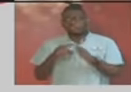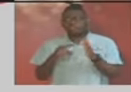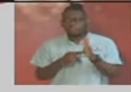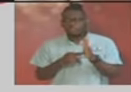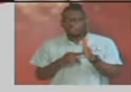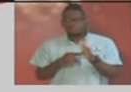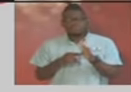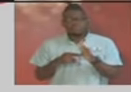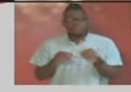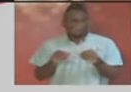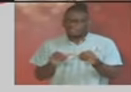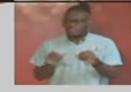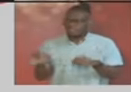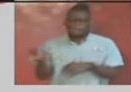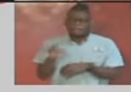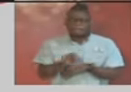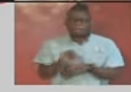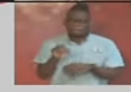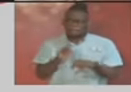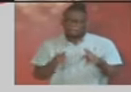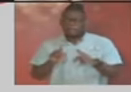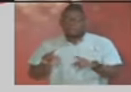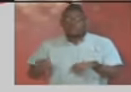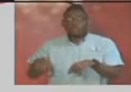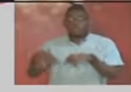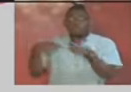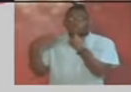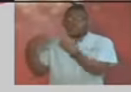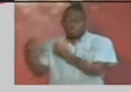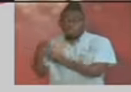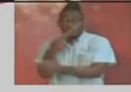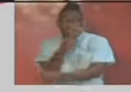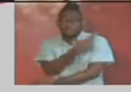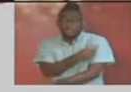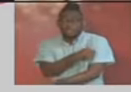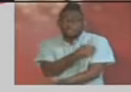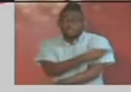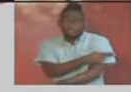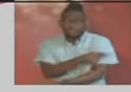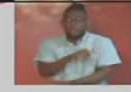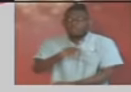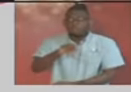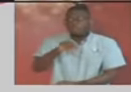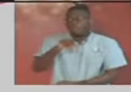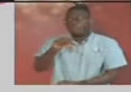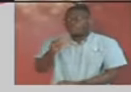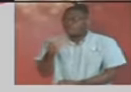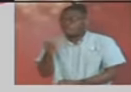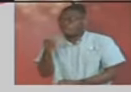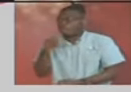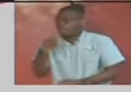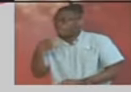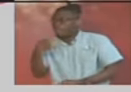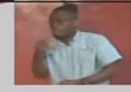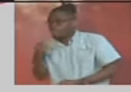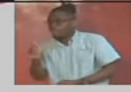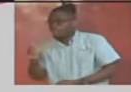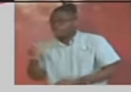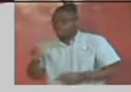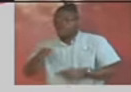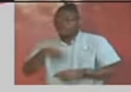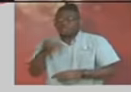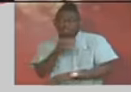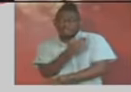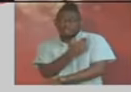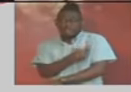present to our facilities with symptoms of any sort, and we had also given some discretion to the CMHs